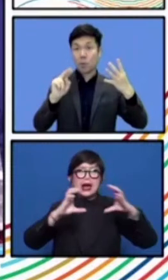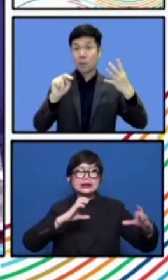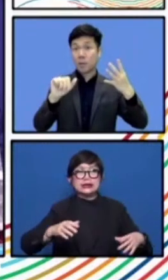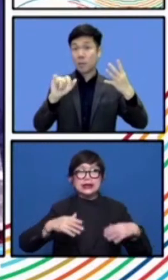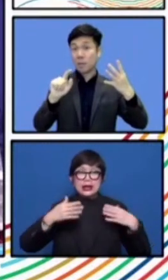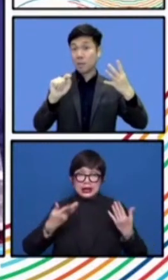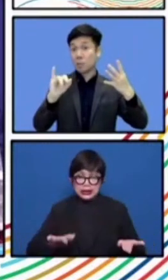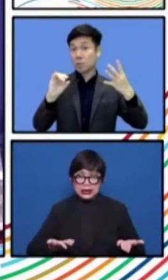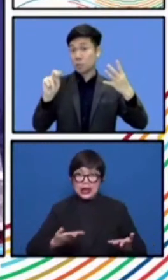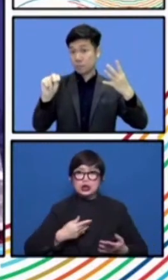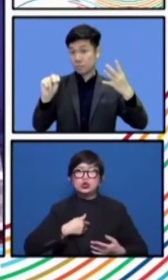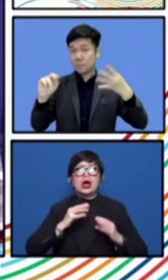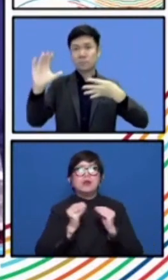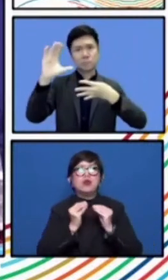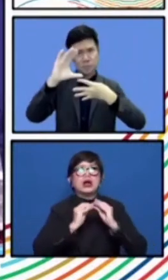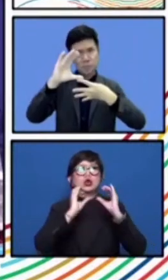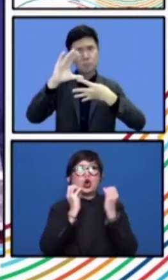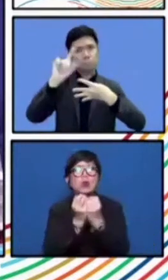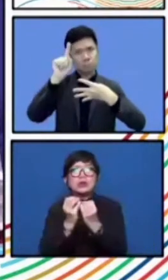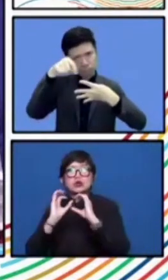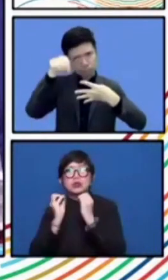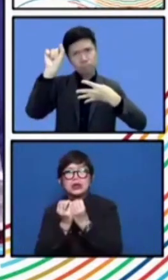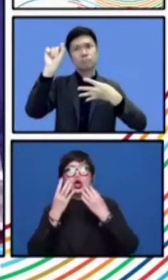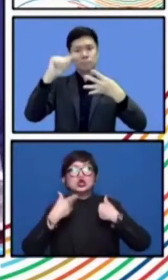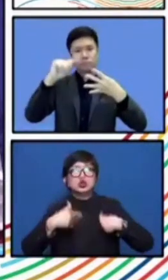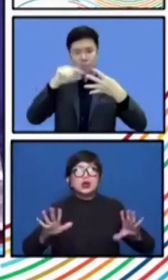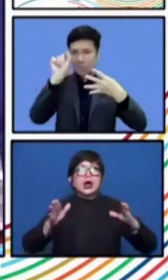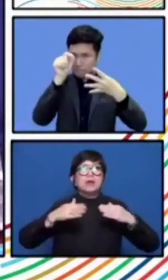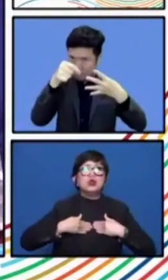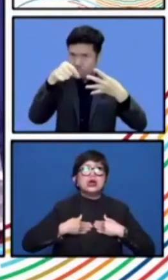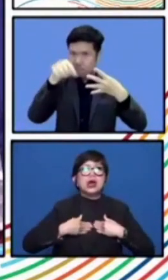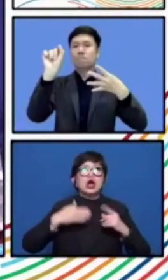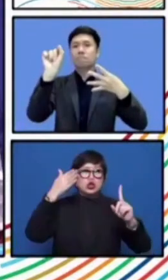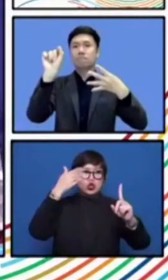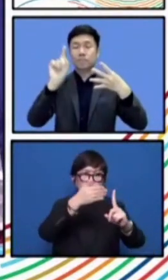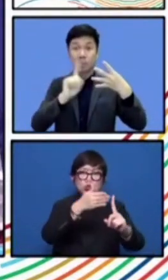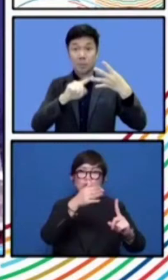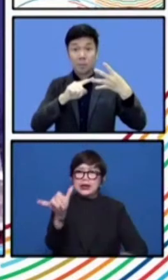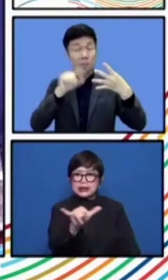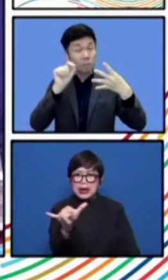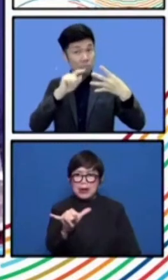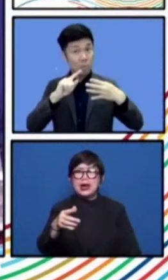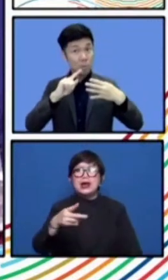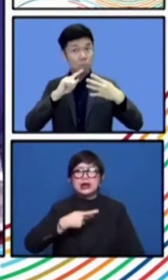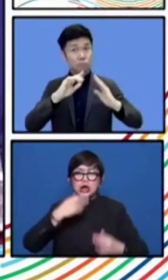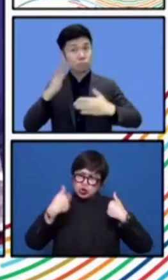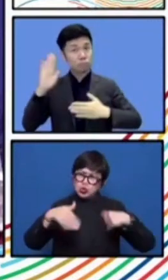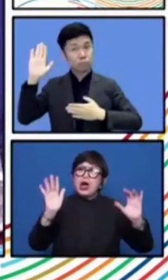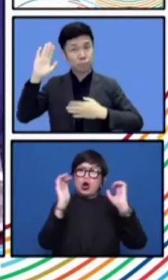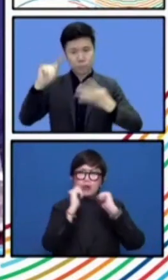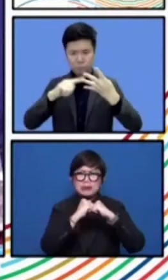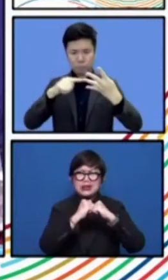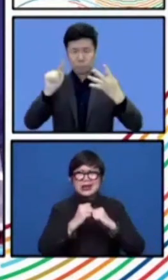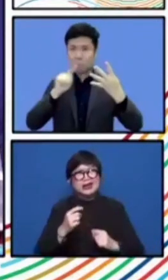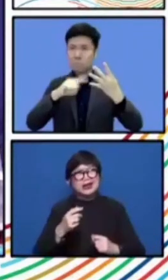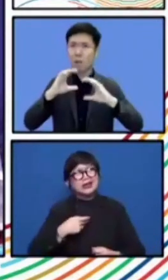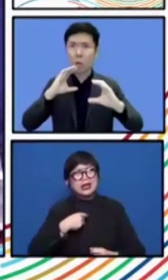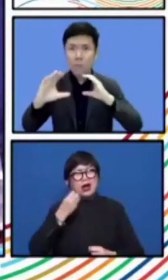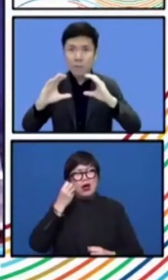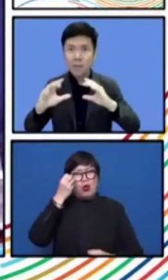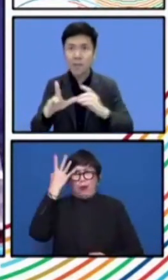we might have have a shared common goals we may be committed but we forgot to communicate we forgot to share